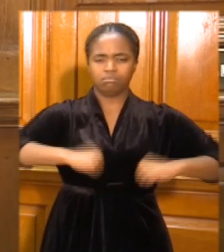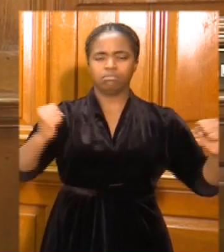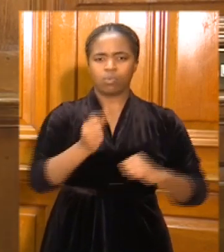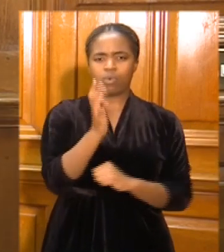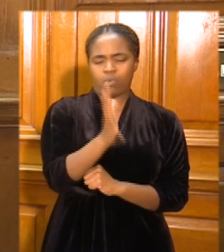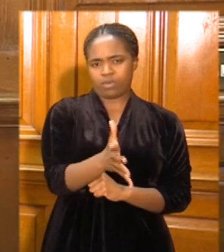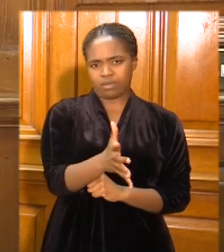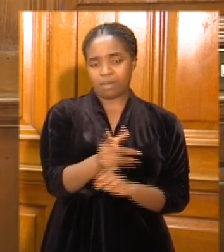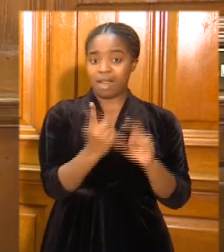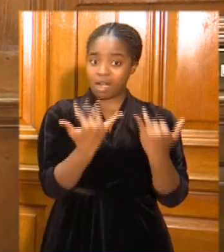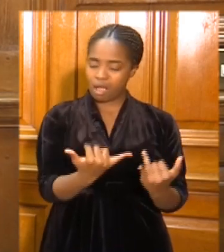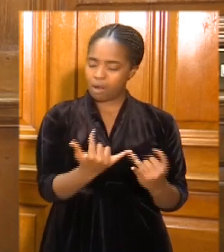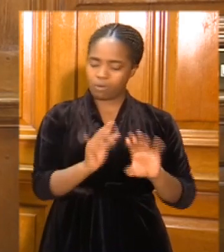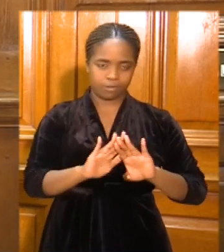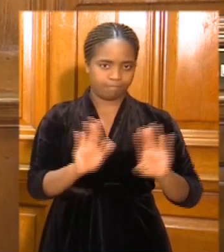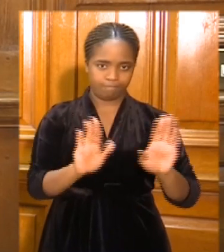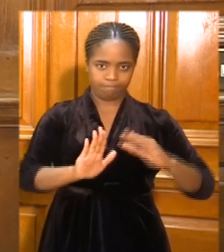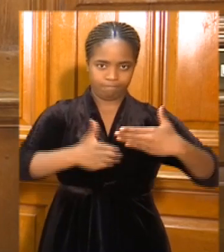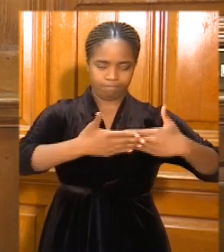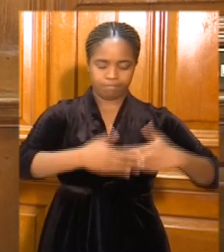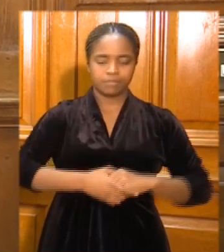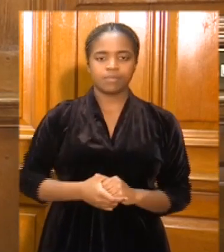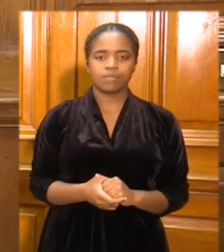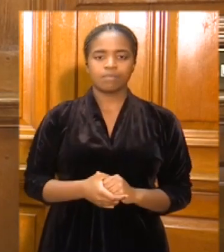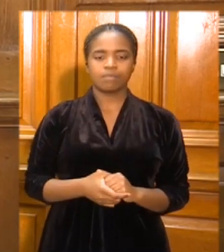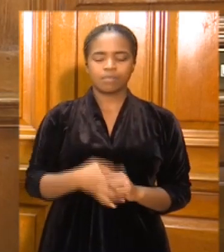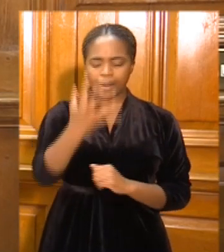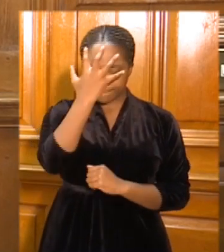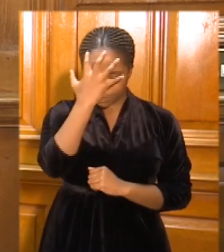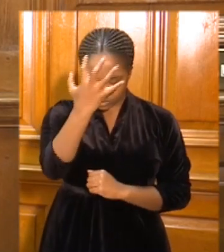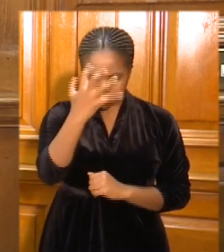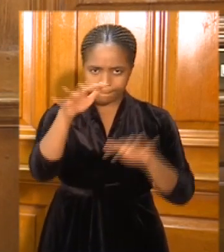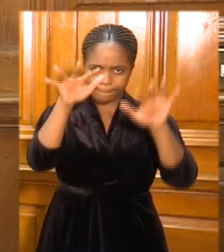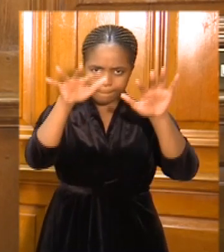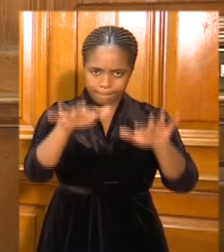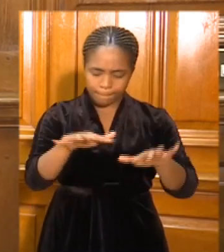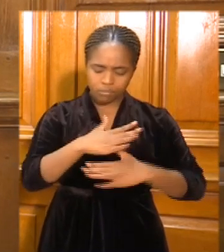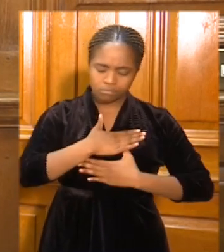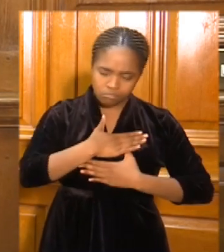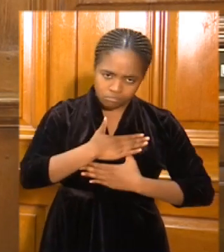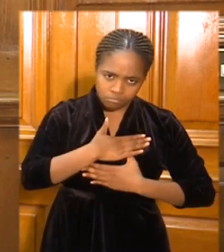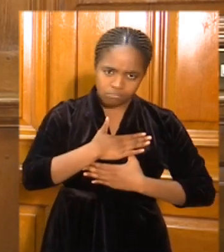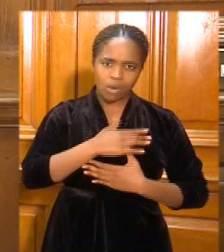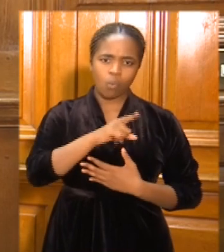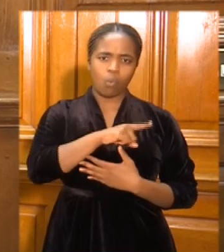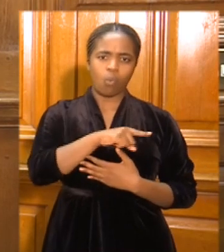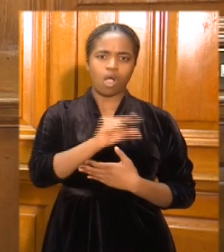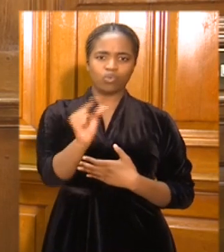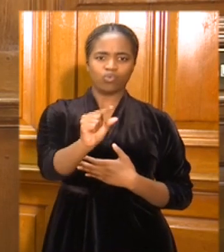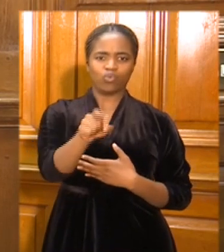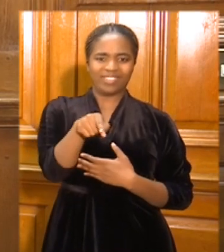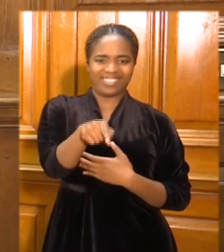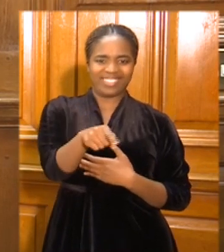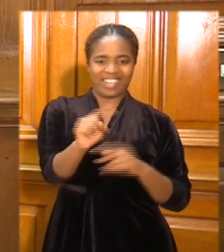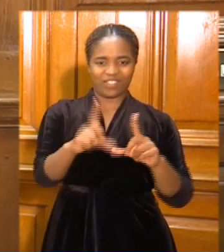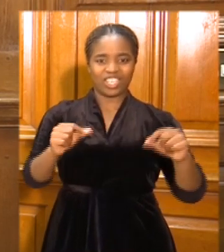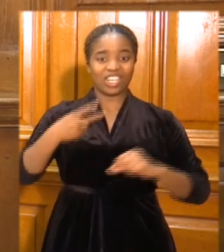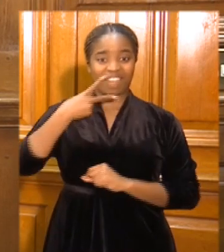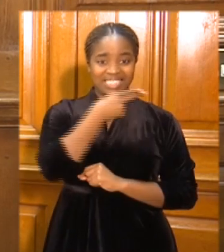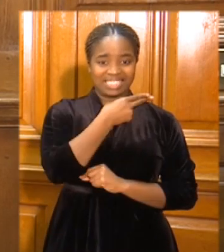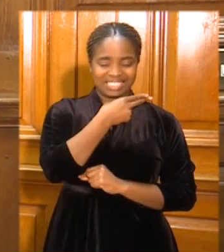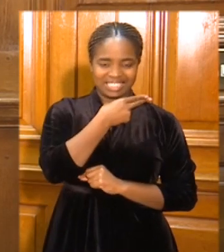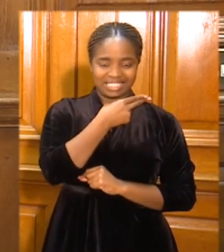solution. We wish our Muslim compatriots well over Eid. They have all gone through